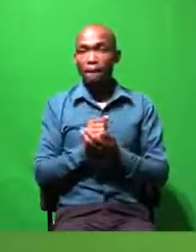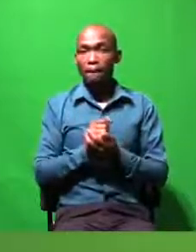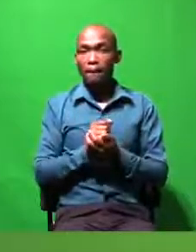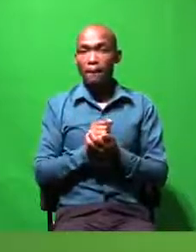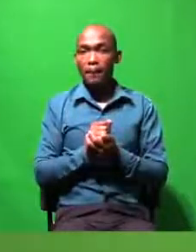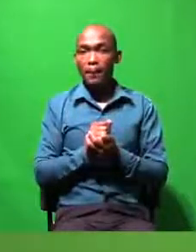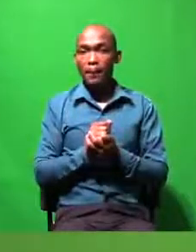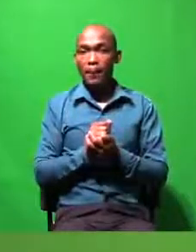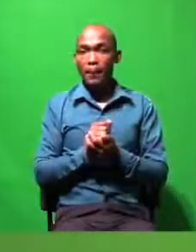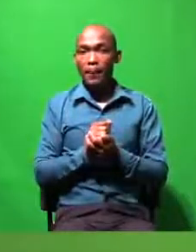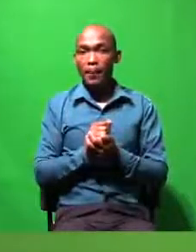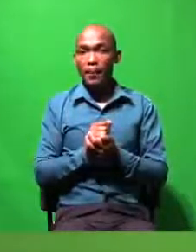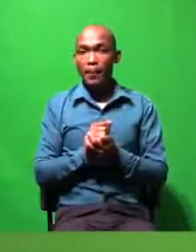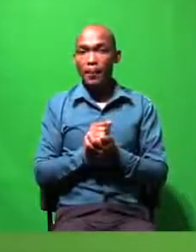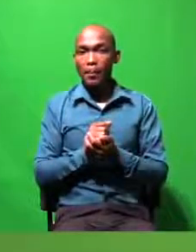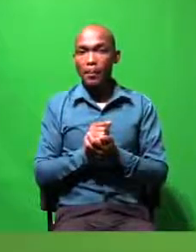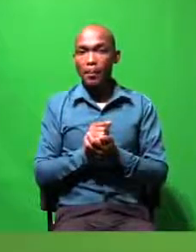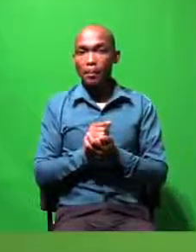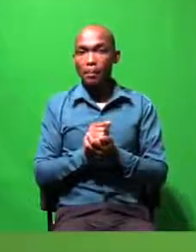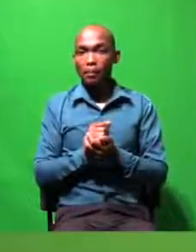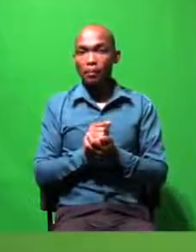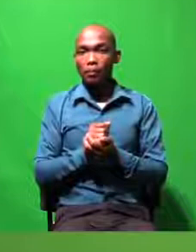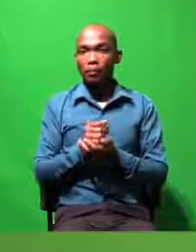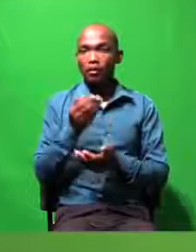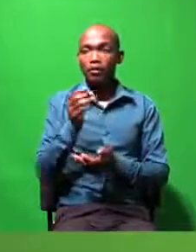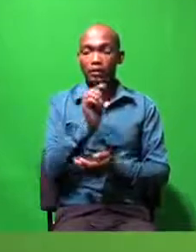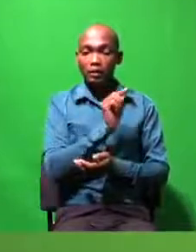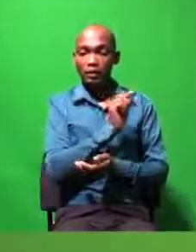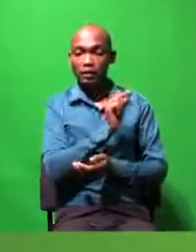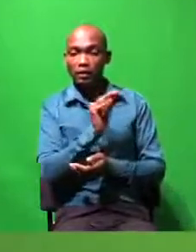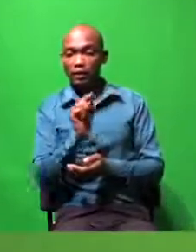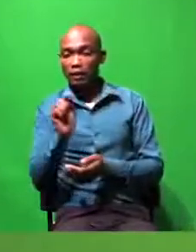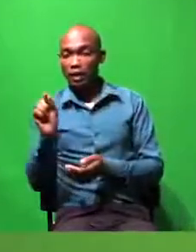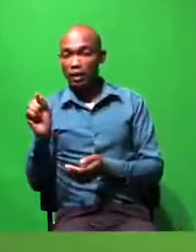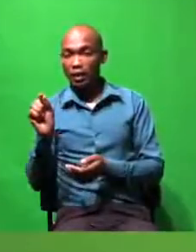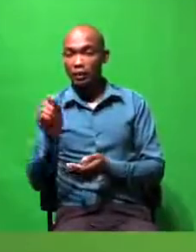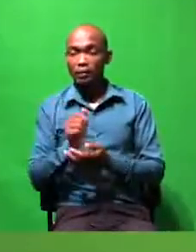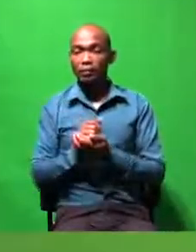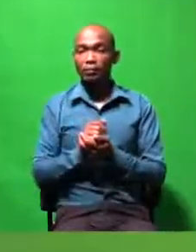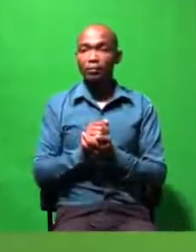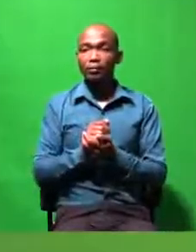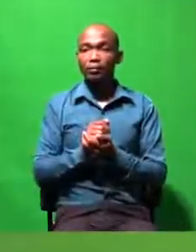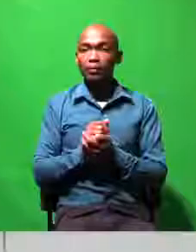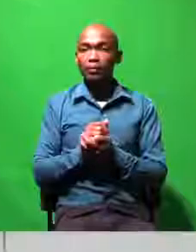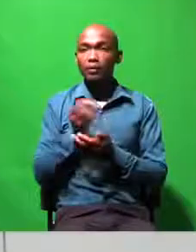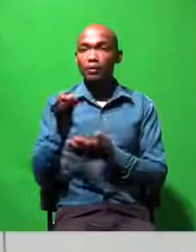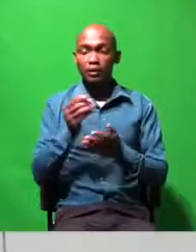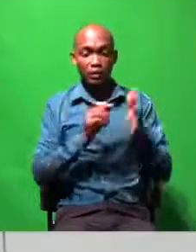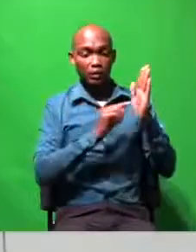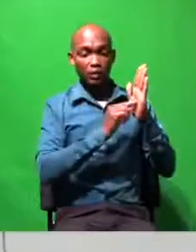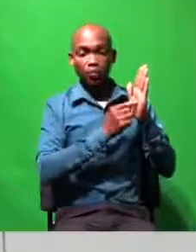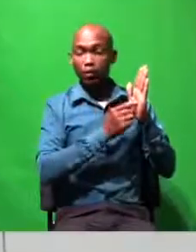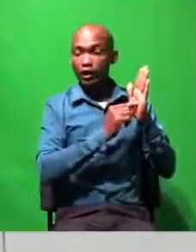Can you do a straight line? This is a straight line. Okay? And this is the